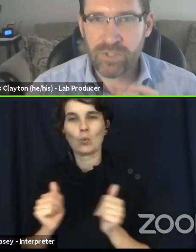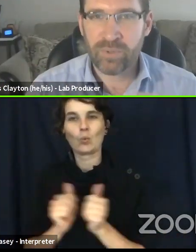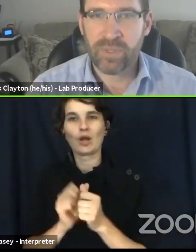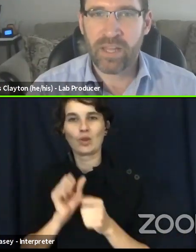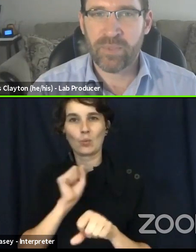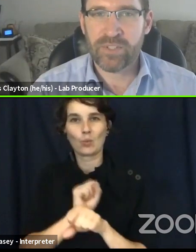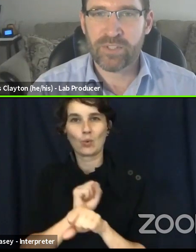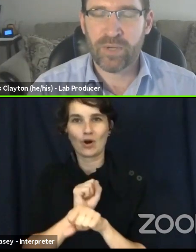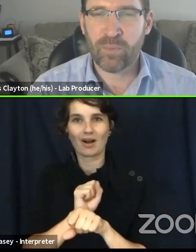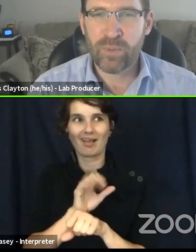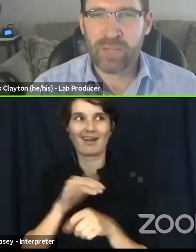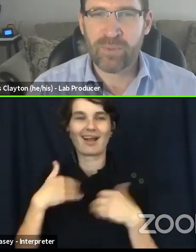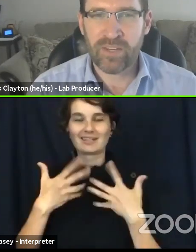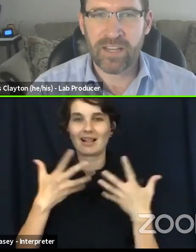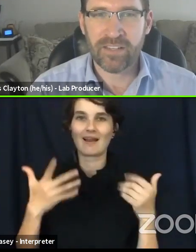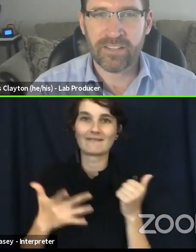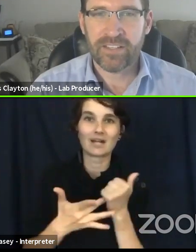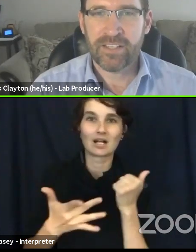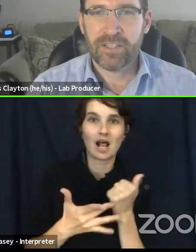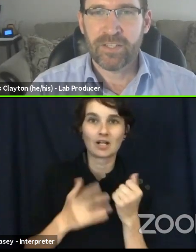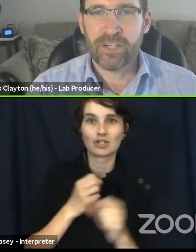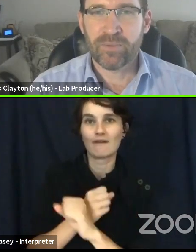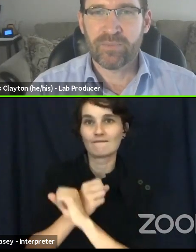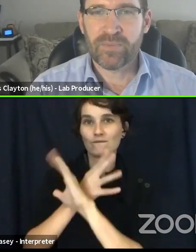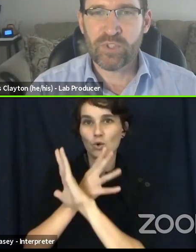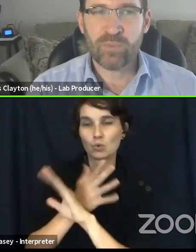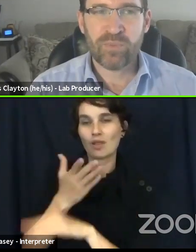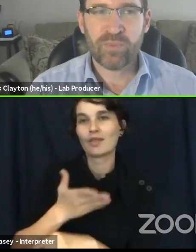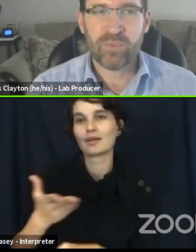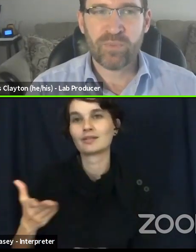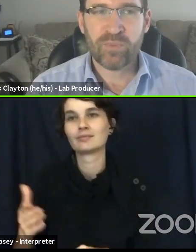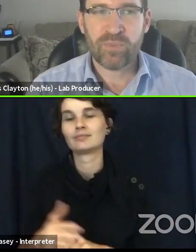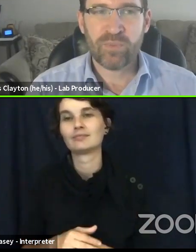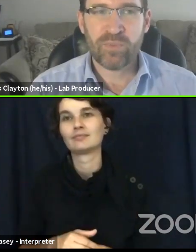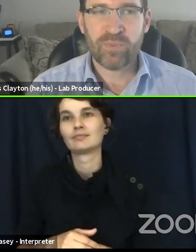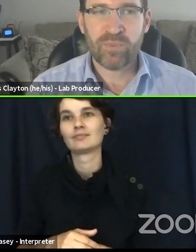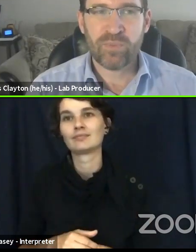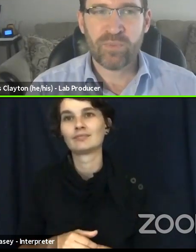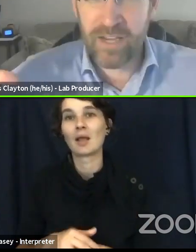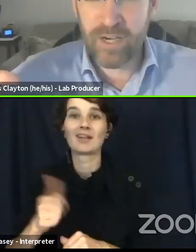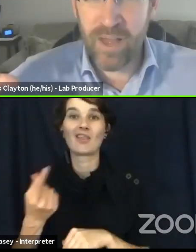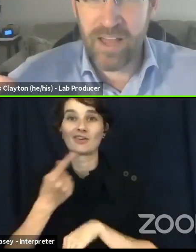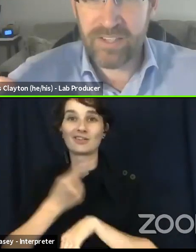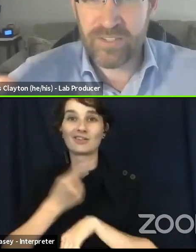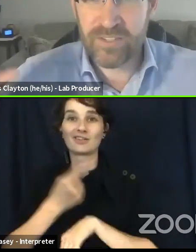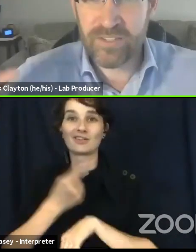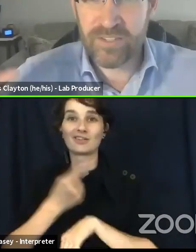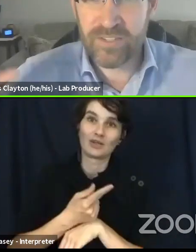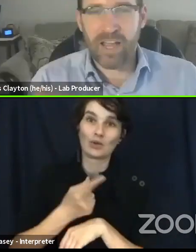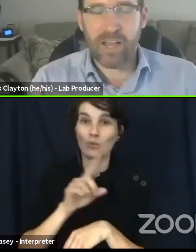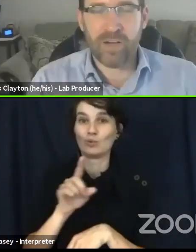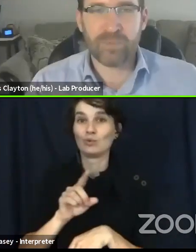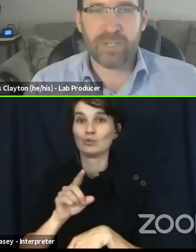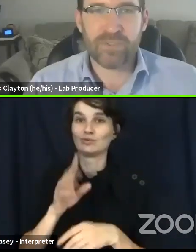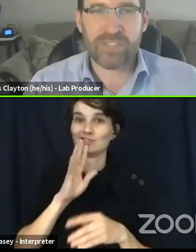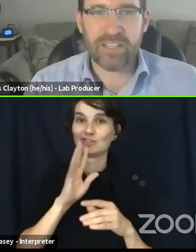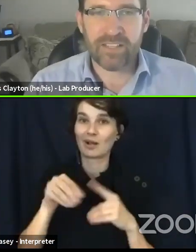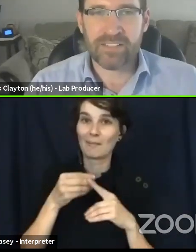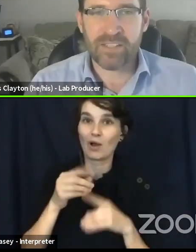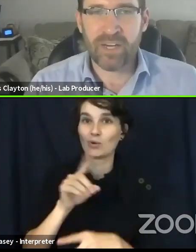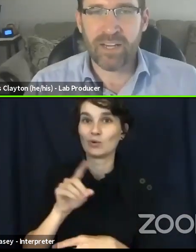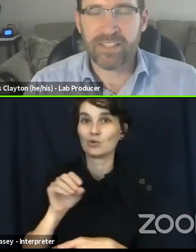or virtual elements to it? And we were talking the other day that, you know, Zoom theater, where we're all sitting in a chair with our head in a box, is different. And even